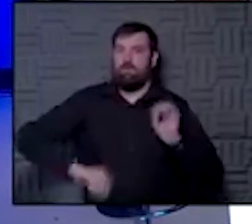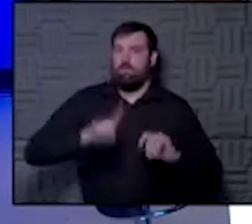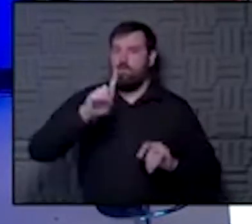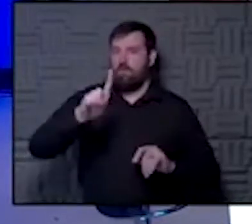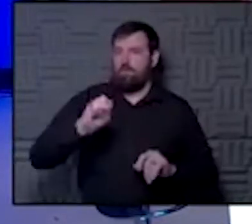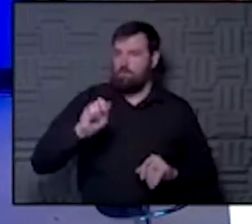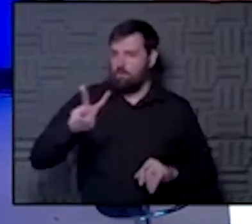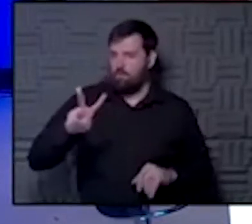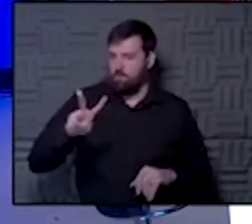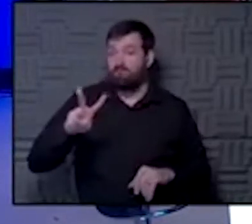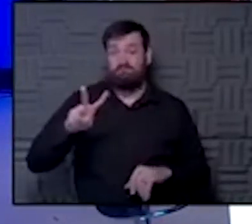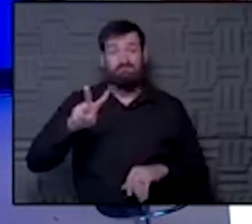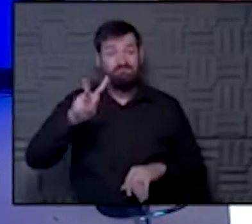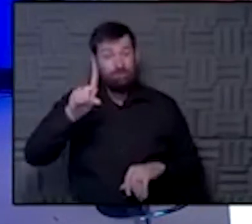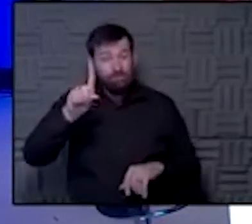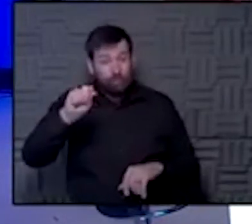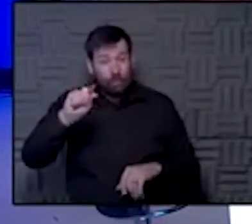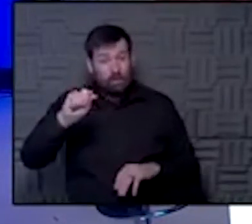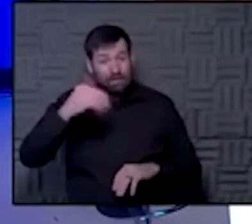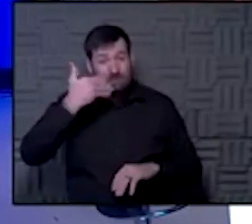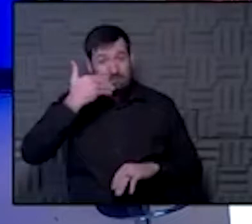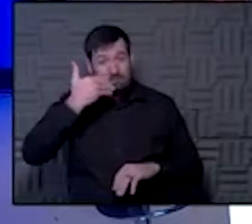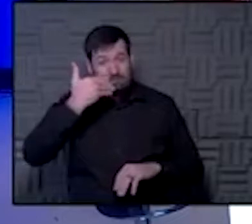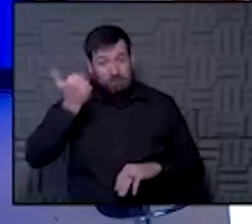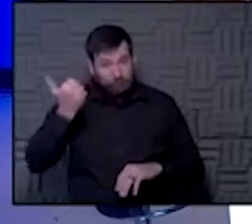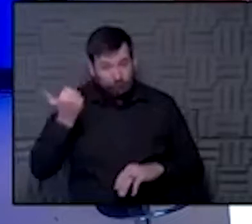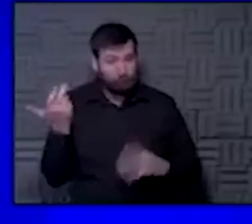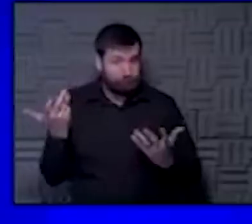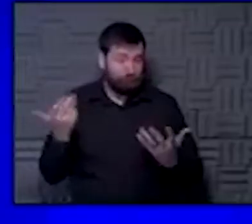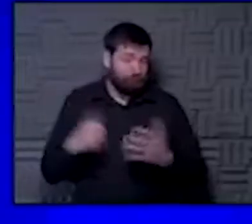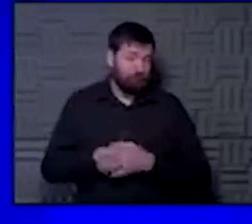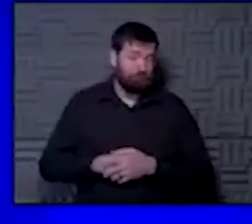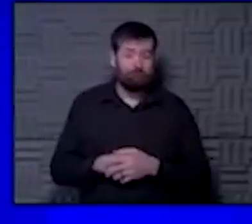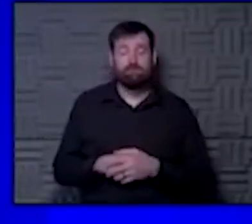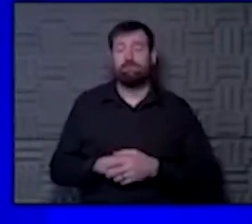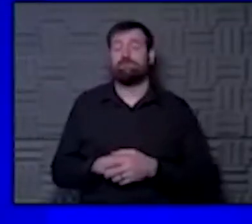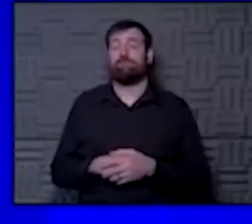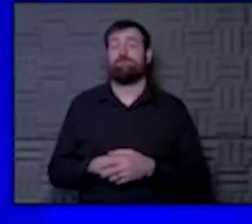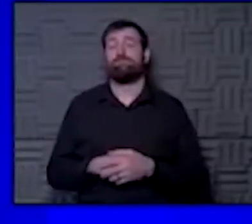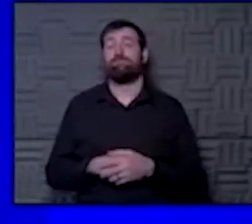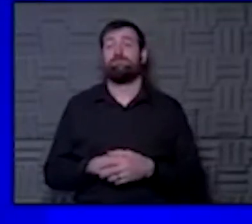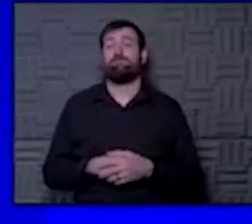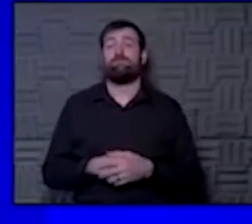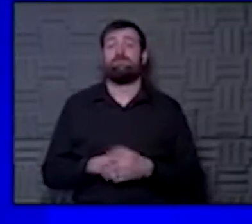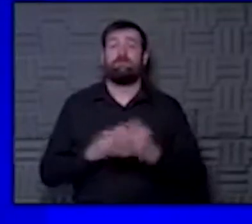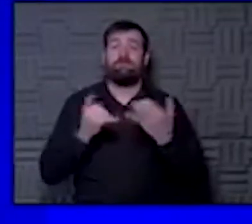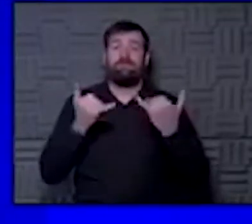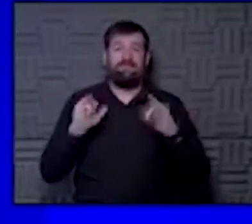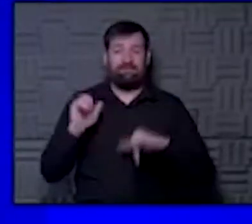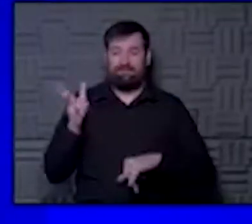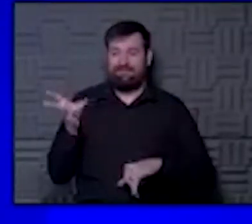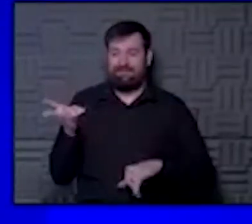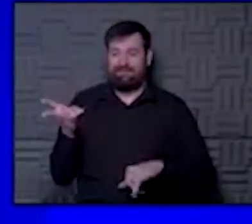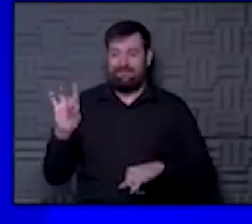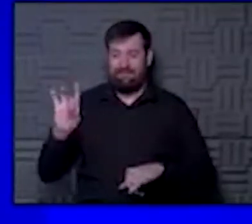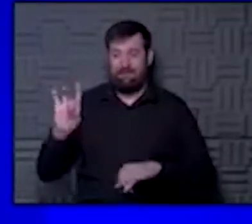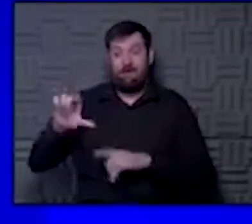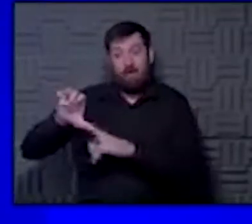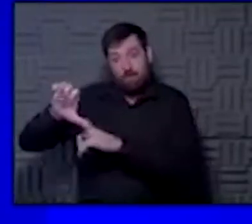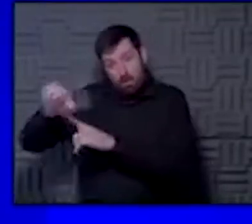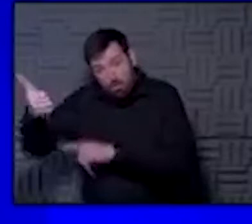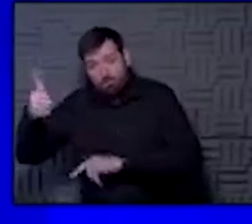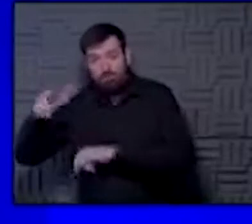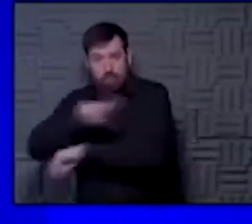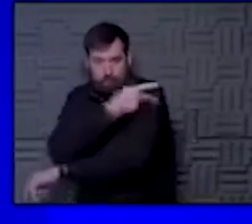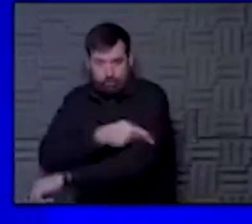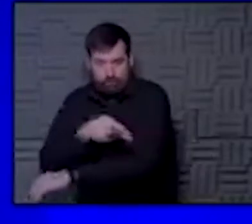I mean, that's 20 more beds of these acute patients that aren't here, so that's good. We still have 68 other recovering